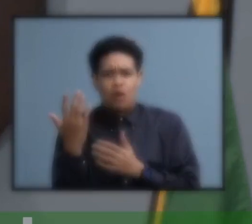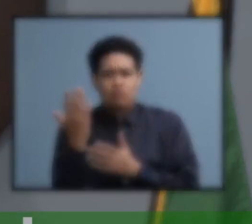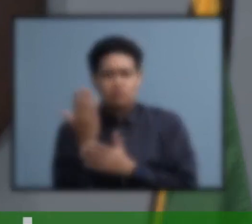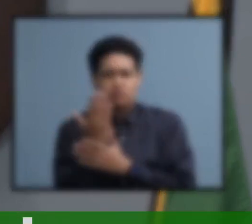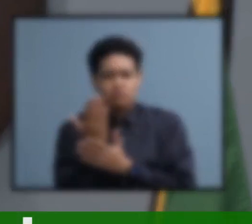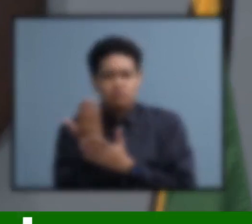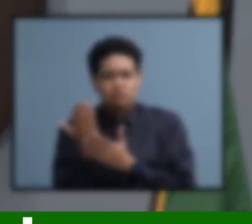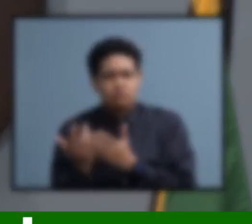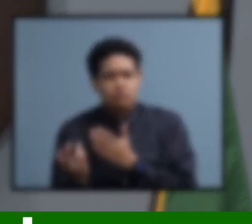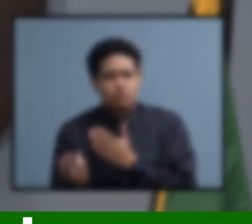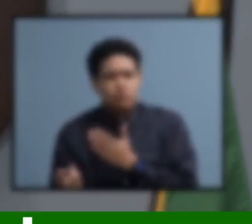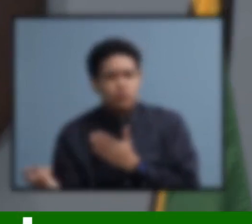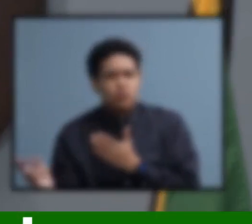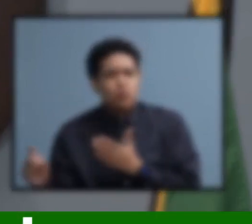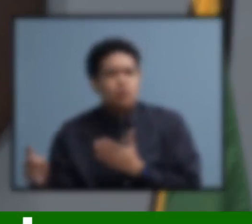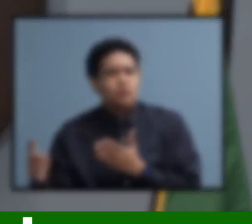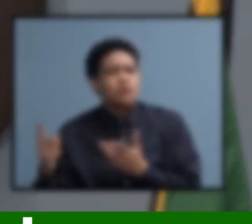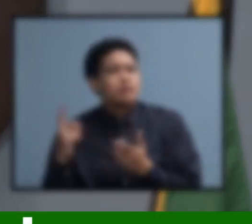at